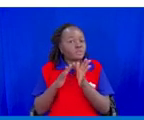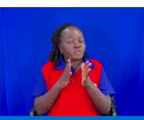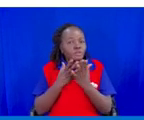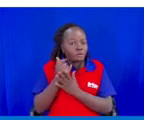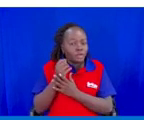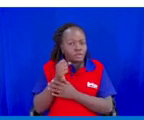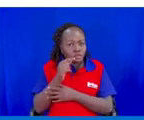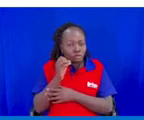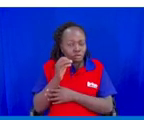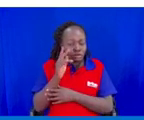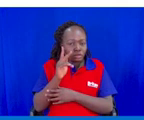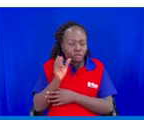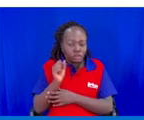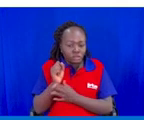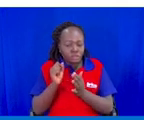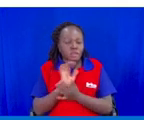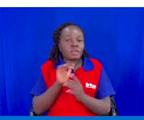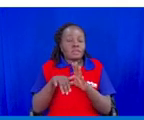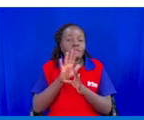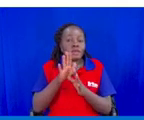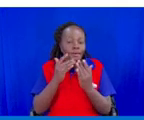currently at their current prices while they're cheap.